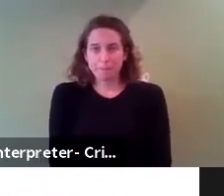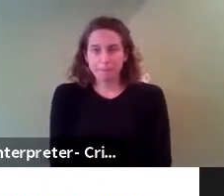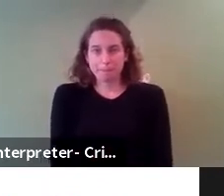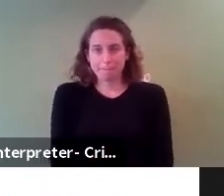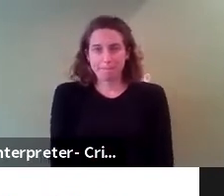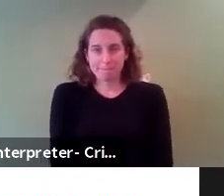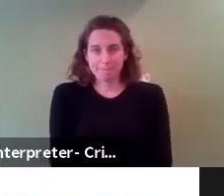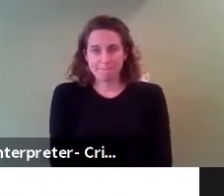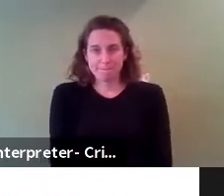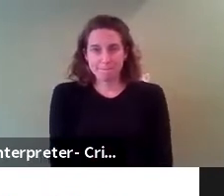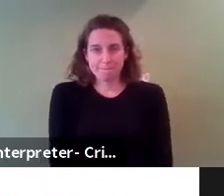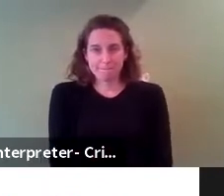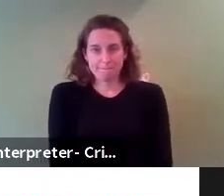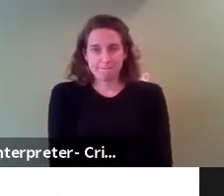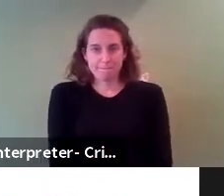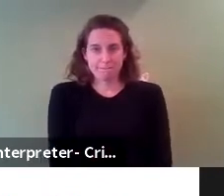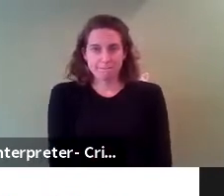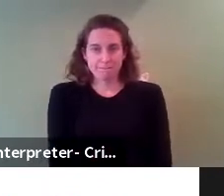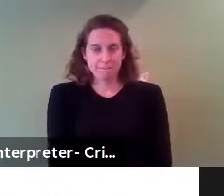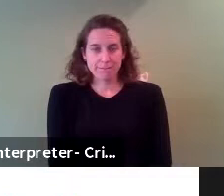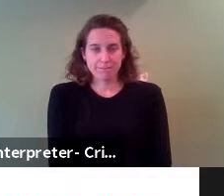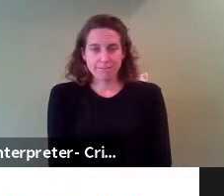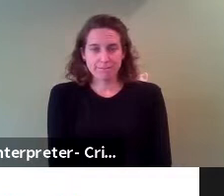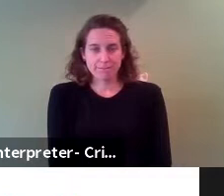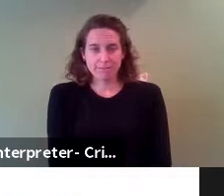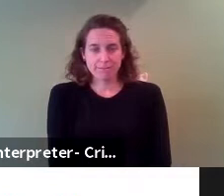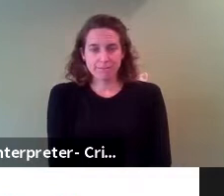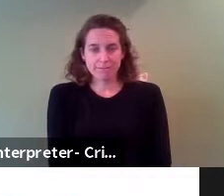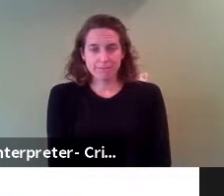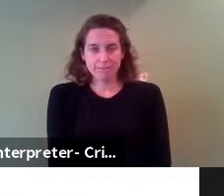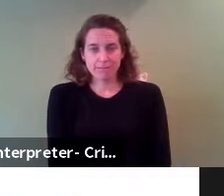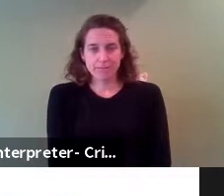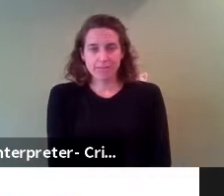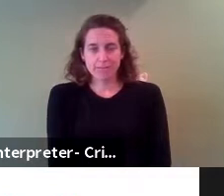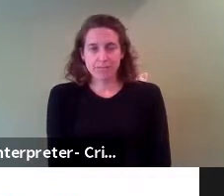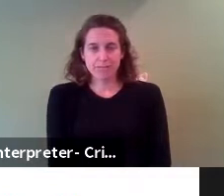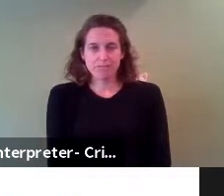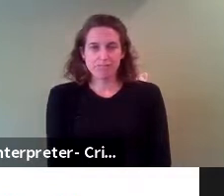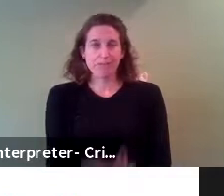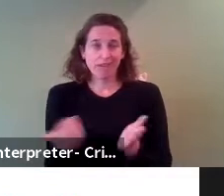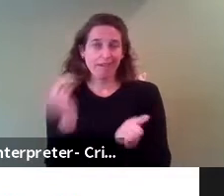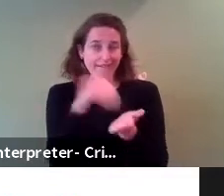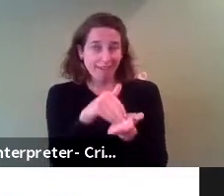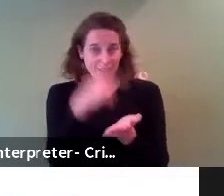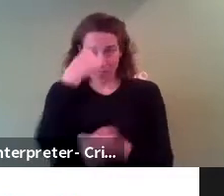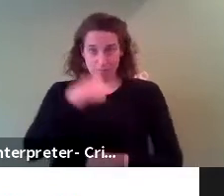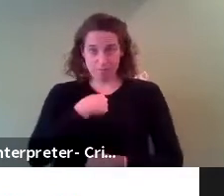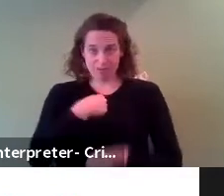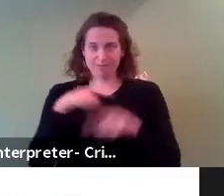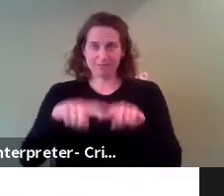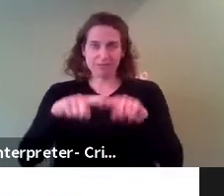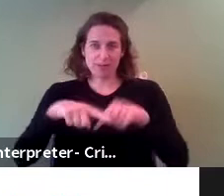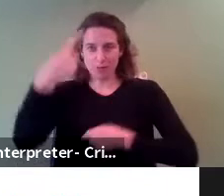And, I think for me, again, this depends on the day. So do you think they'll